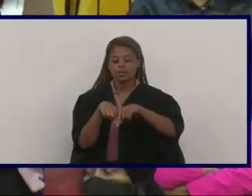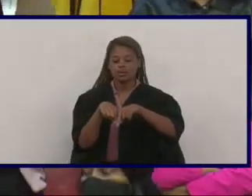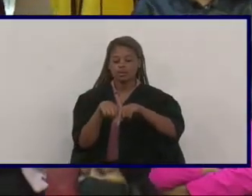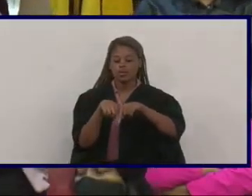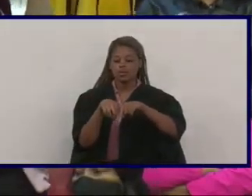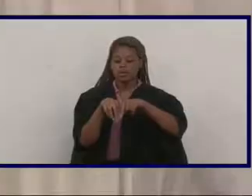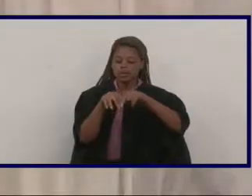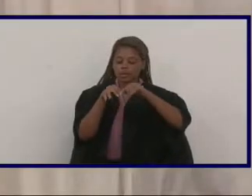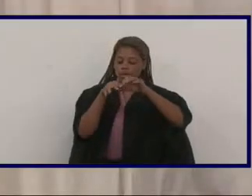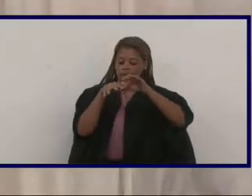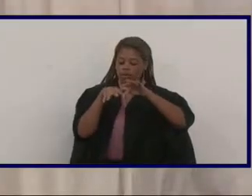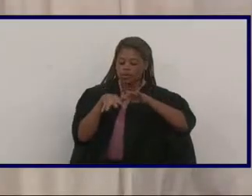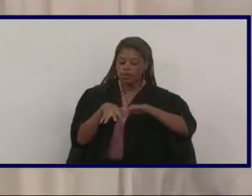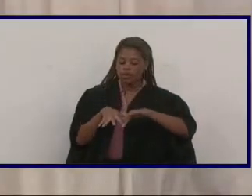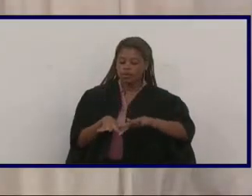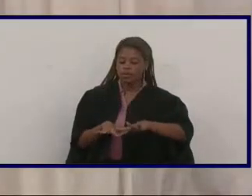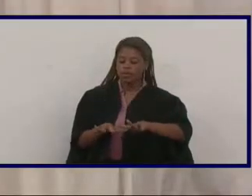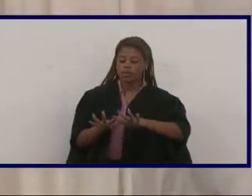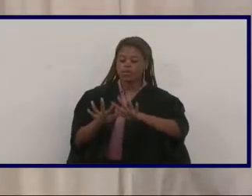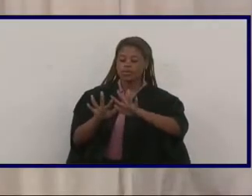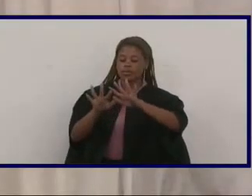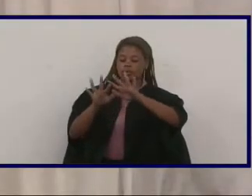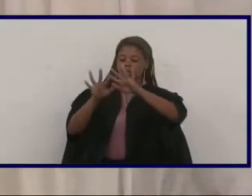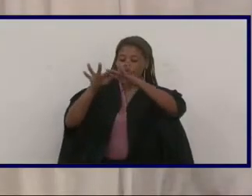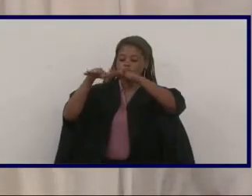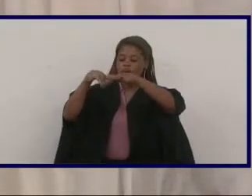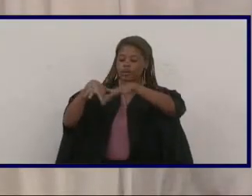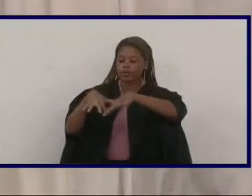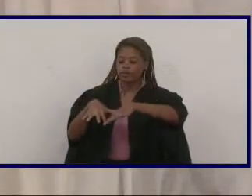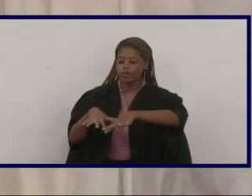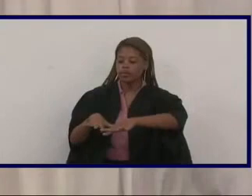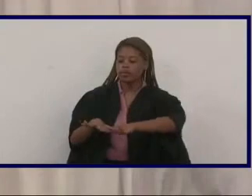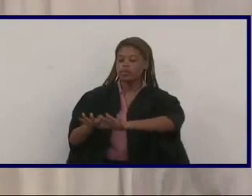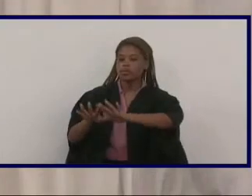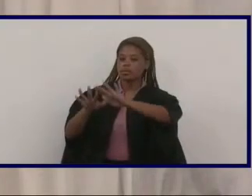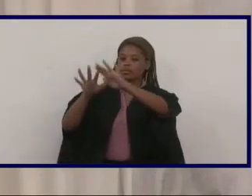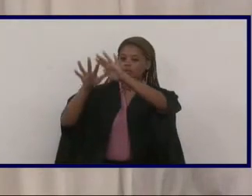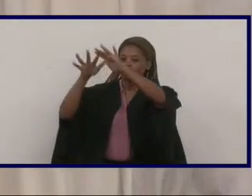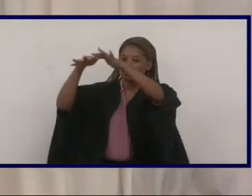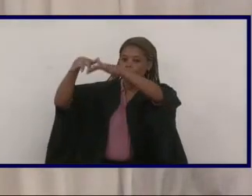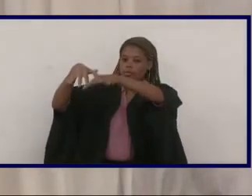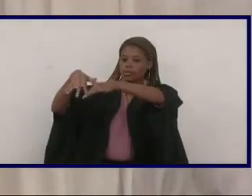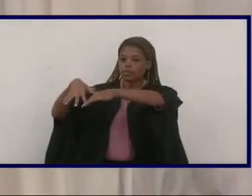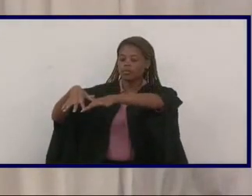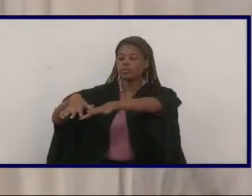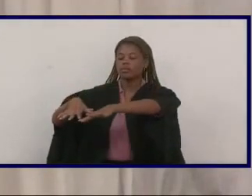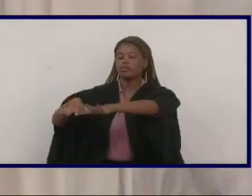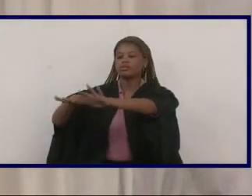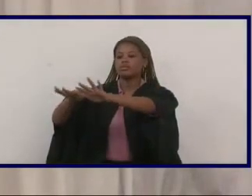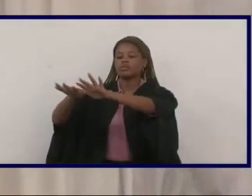hemel, hey, die diepte van ons